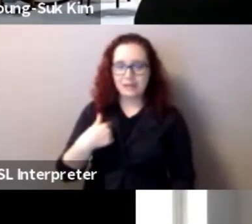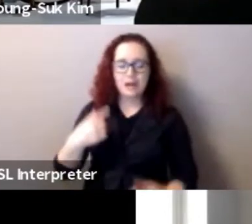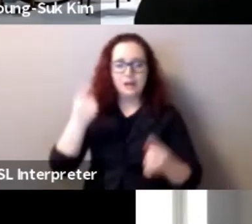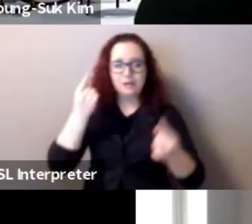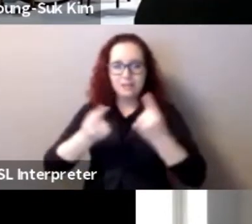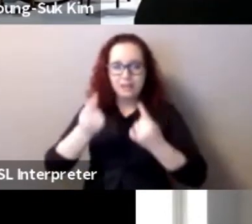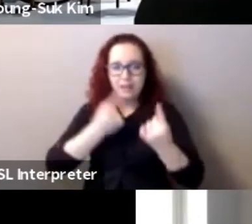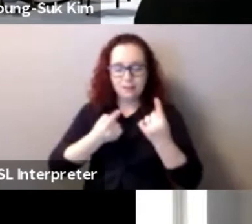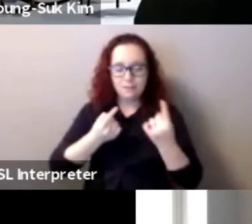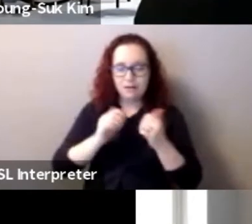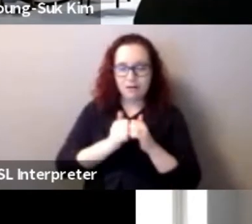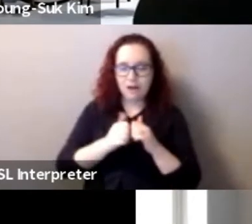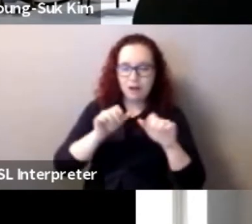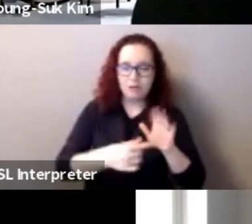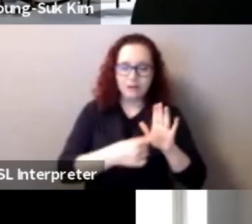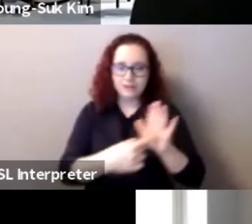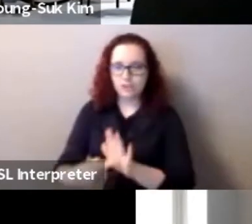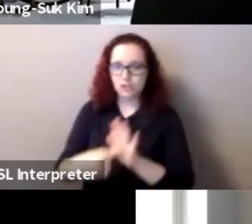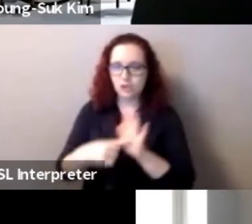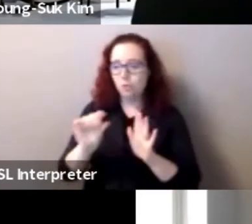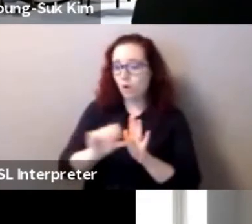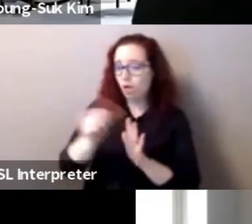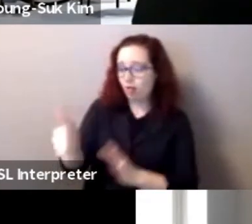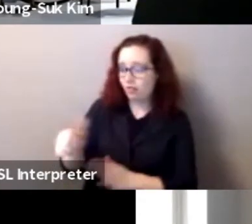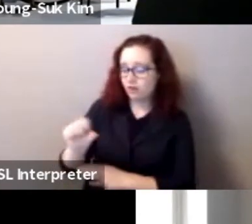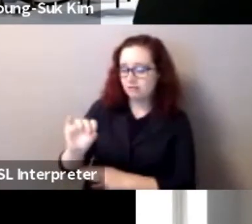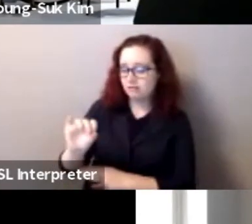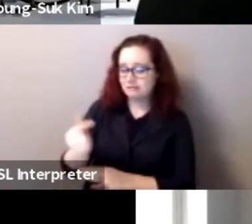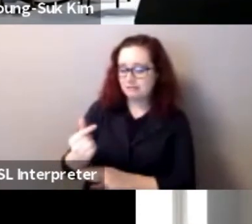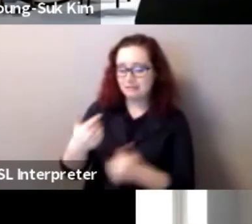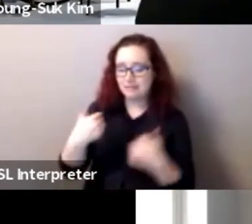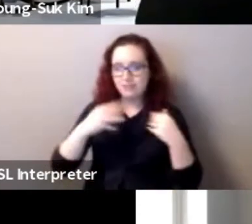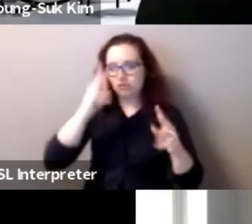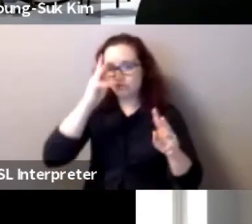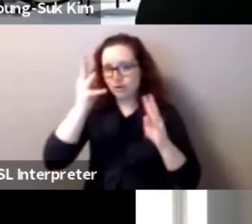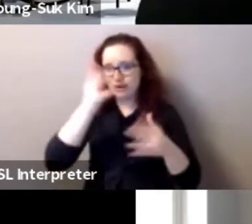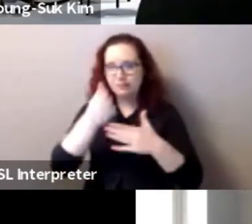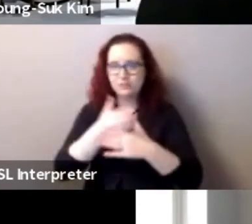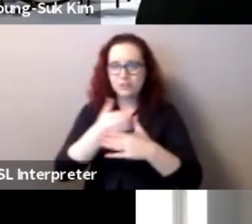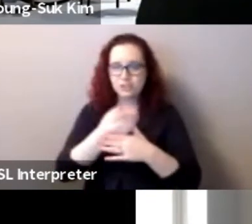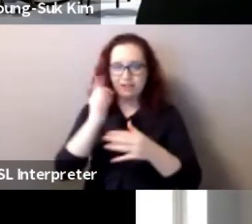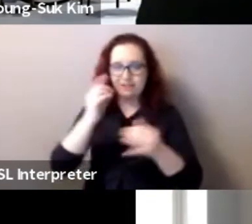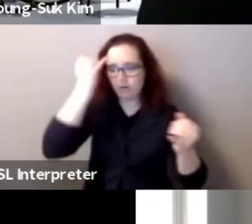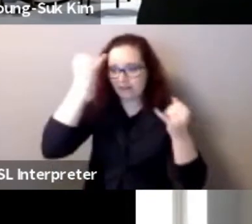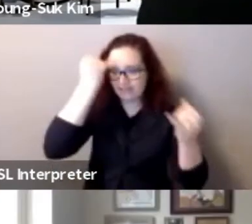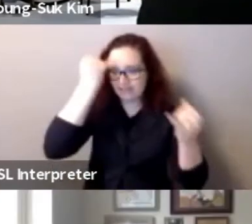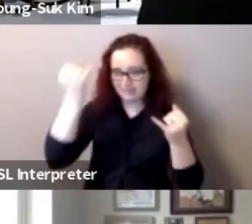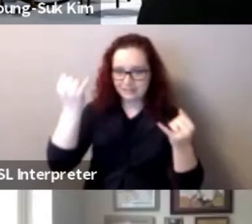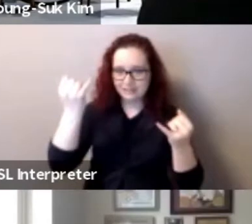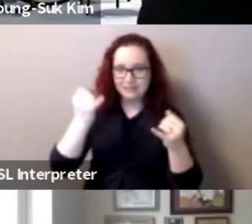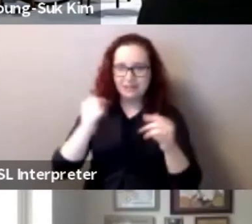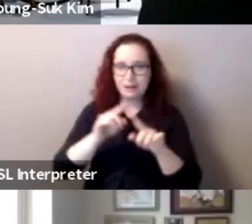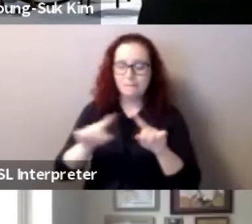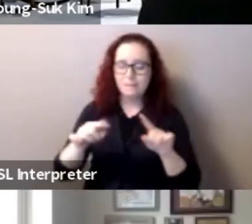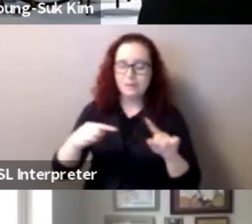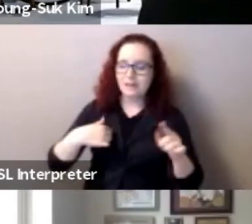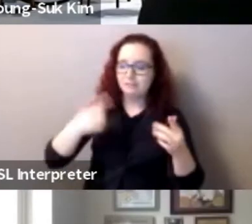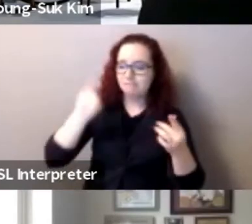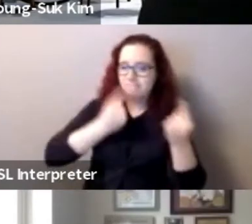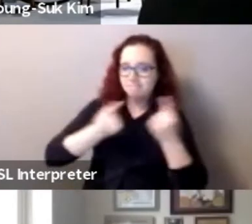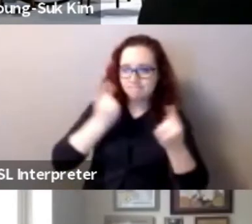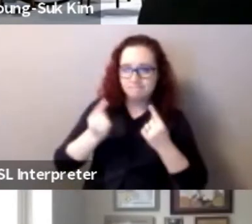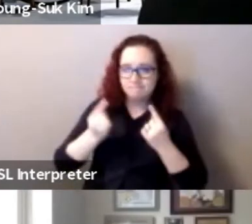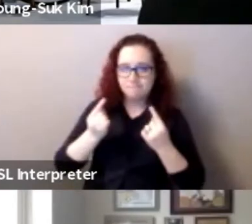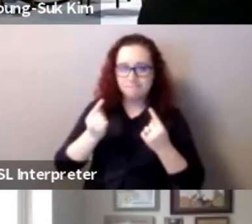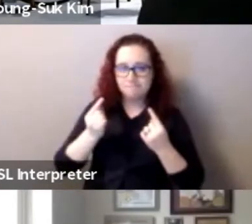can highlight these to other SIGs so that there's a creative sharing of ideas. I'm probably getting into Kathy's slide there, but that's just something I've been thinking about.